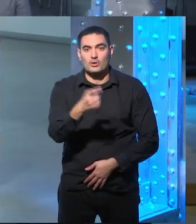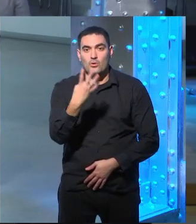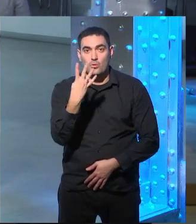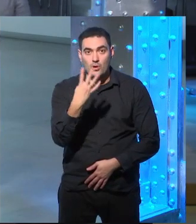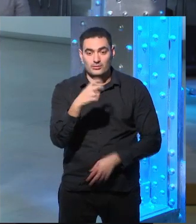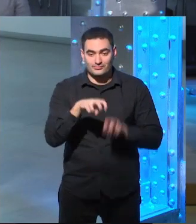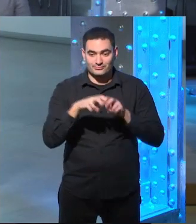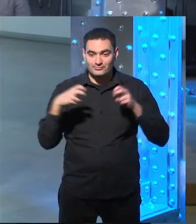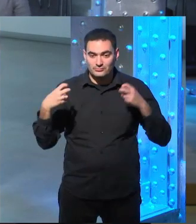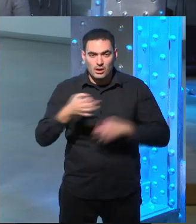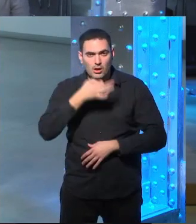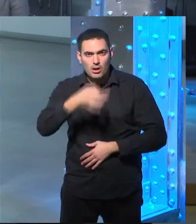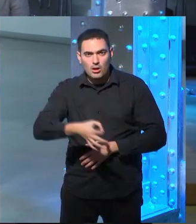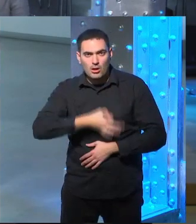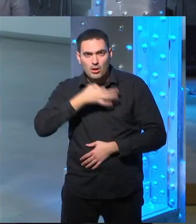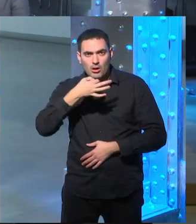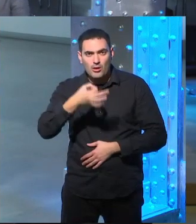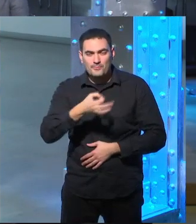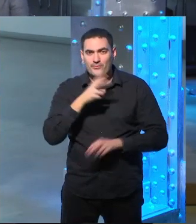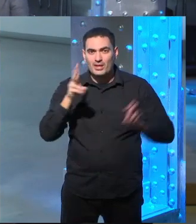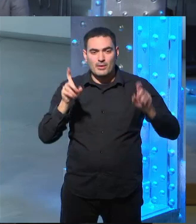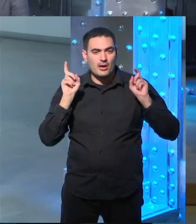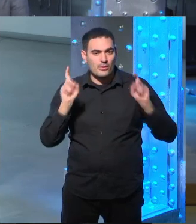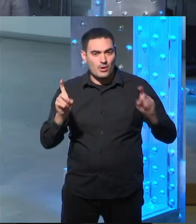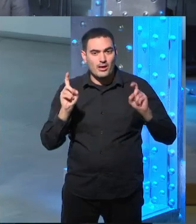seen education in all your four